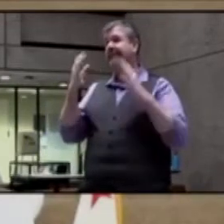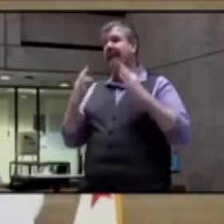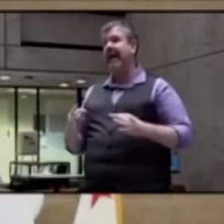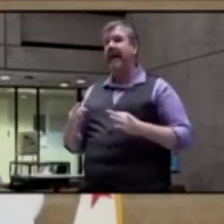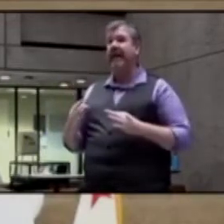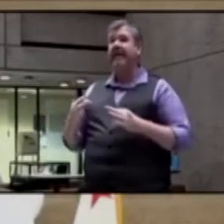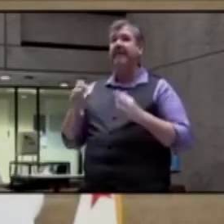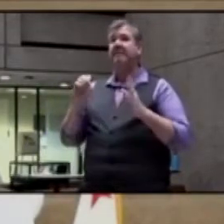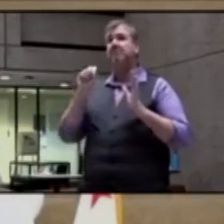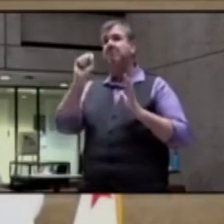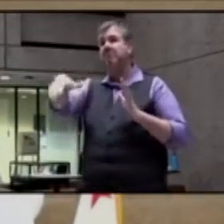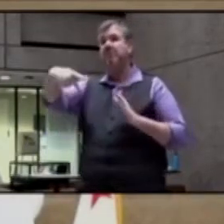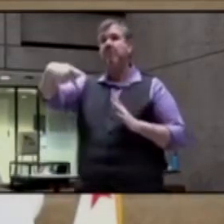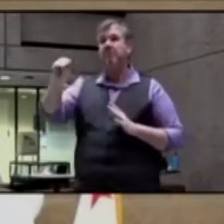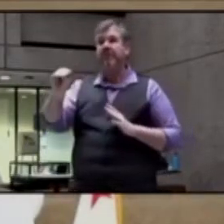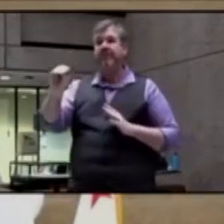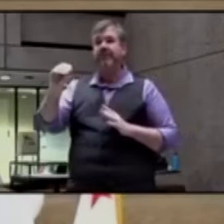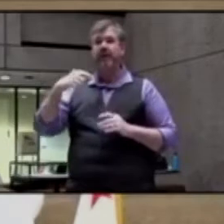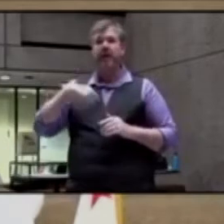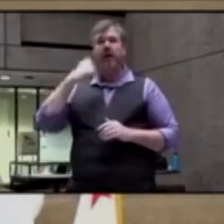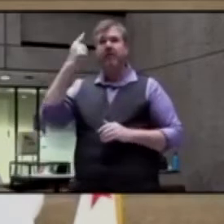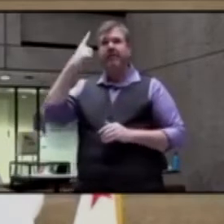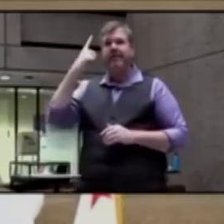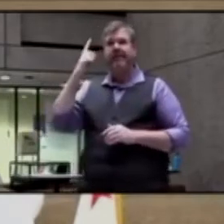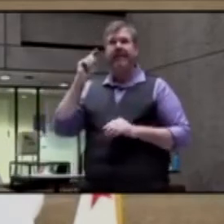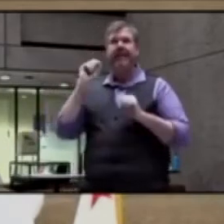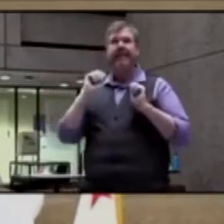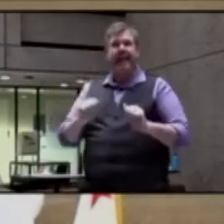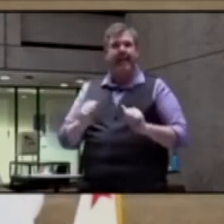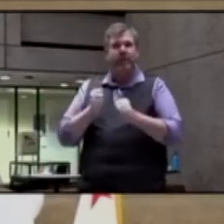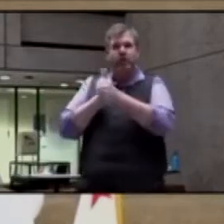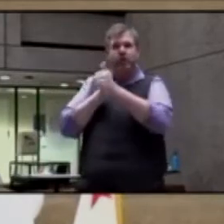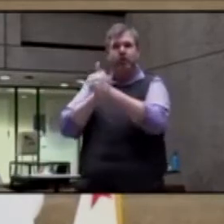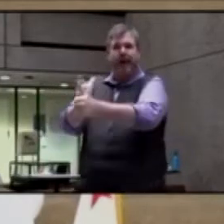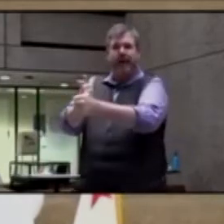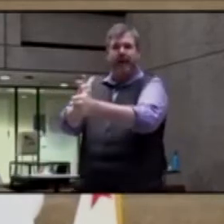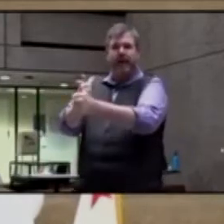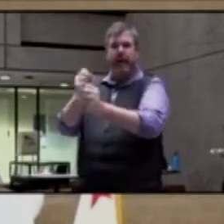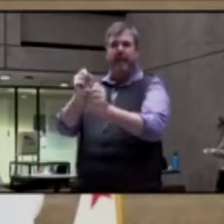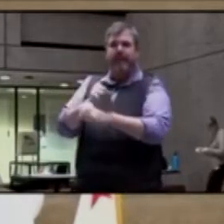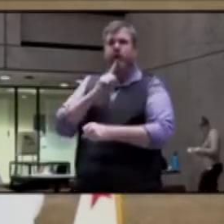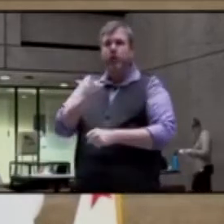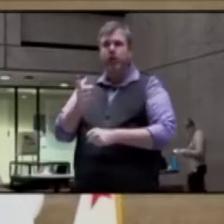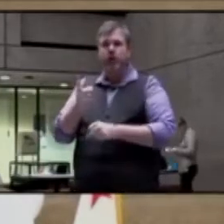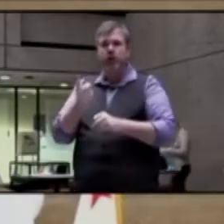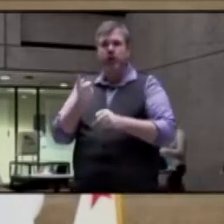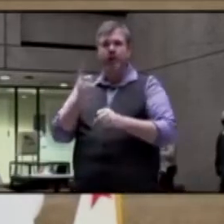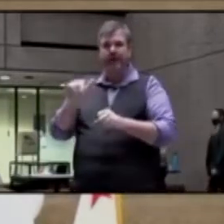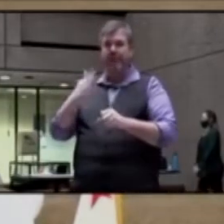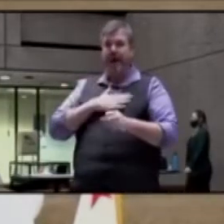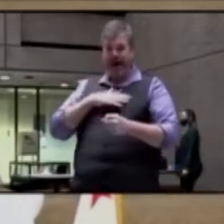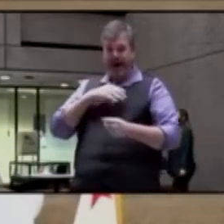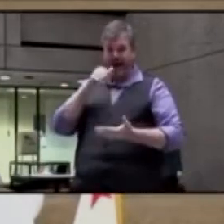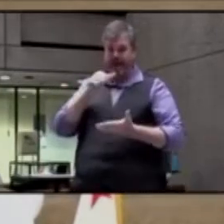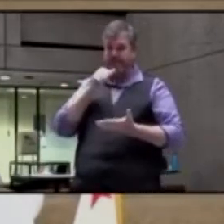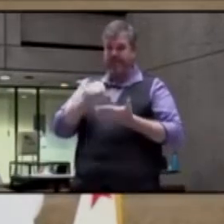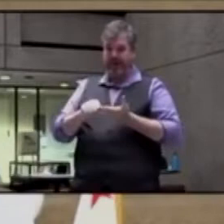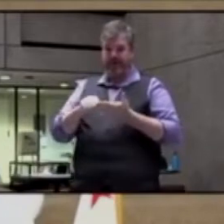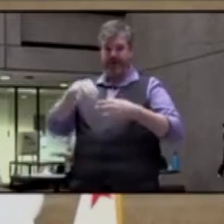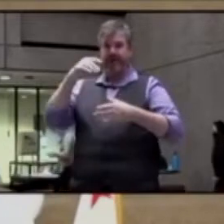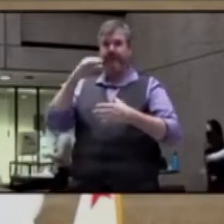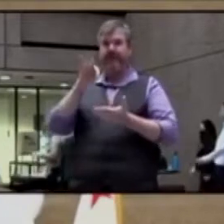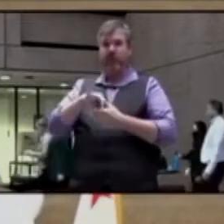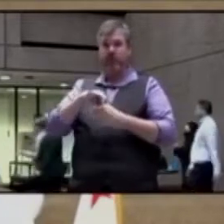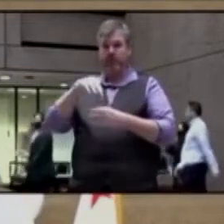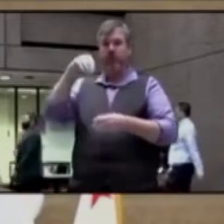there's a way that they can actually track their ballot and make sure that it gets to you guys and it gets counted. Can you tell us a little bit about that? Sure. There are